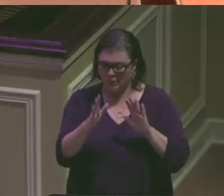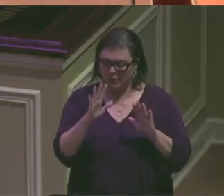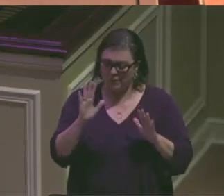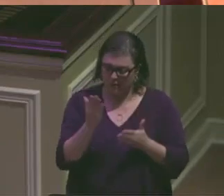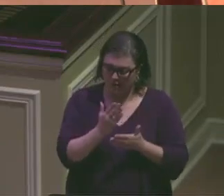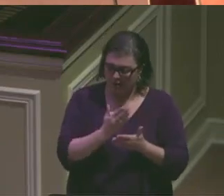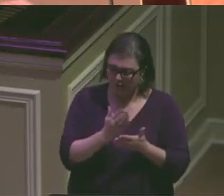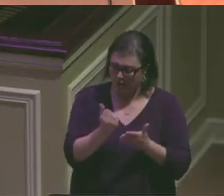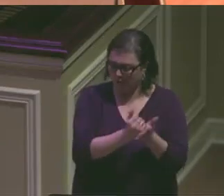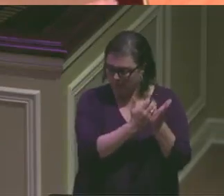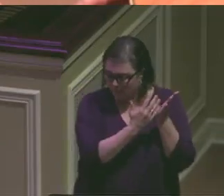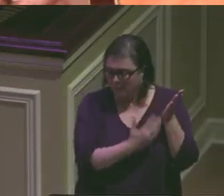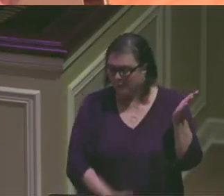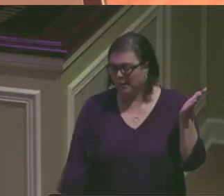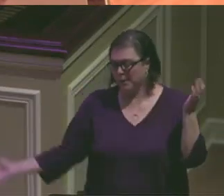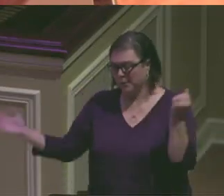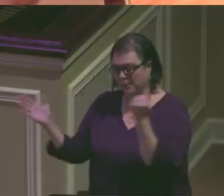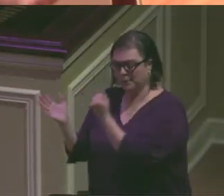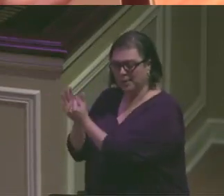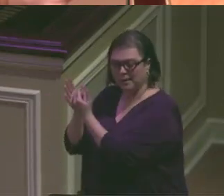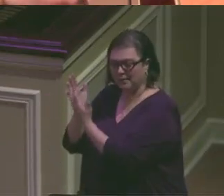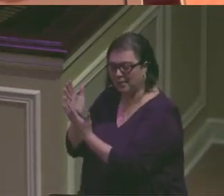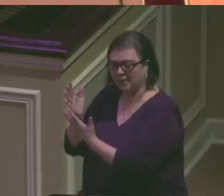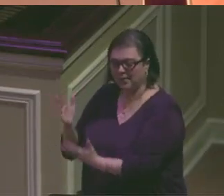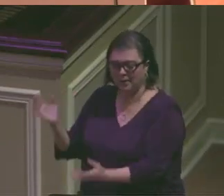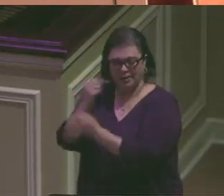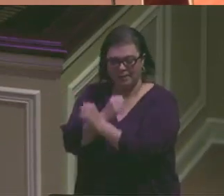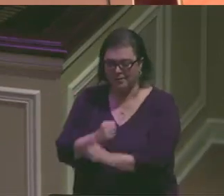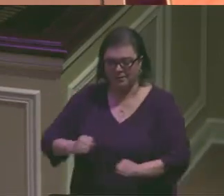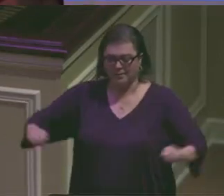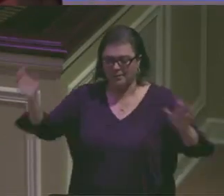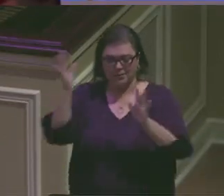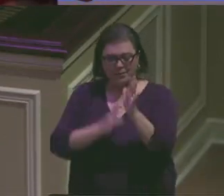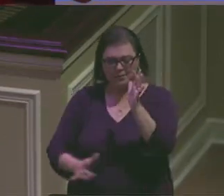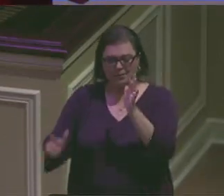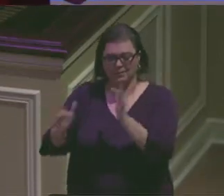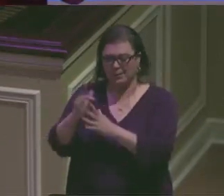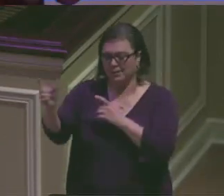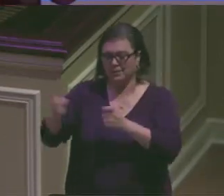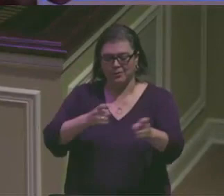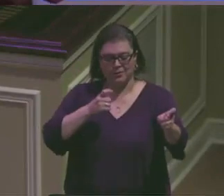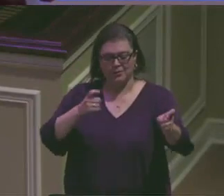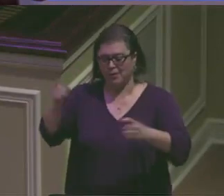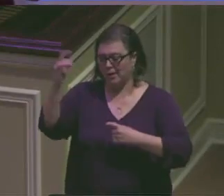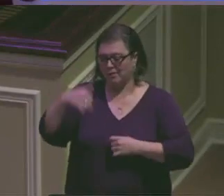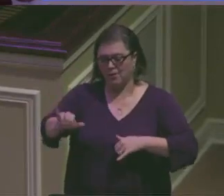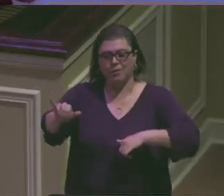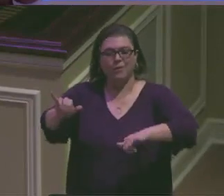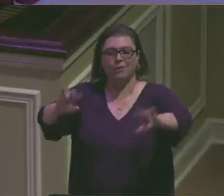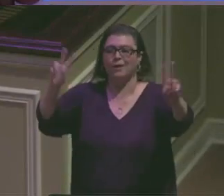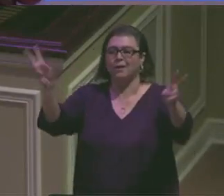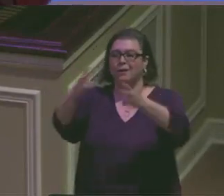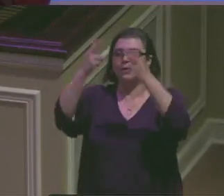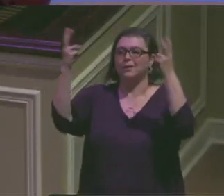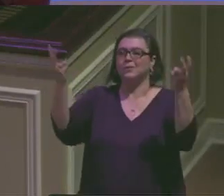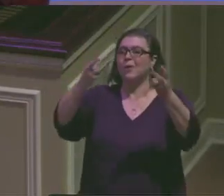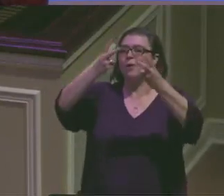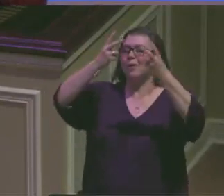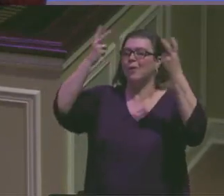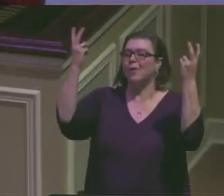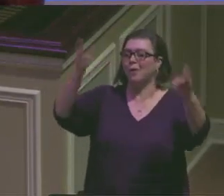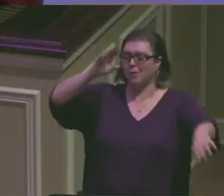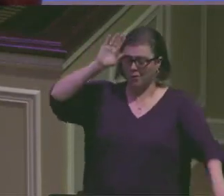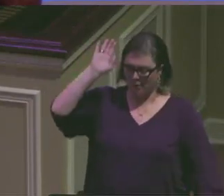hands. Jesus, You will reign forevermore. The victory is